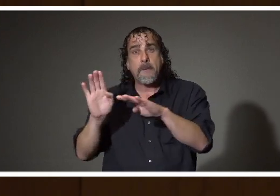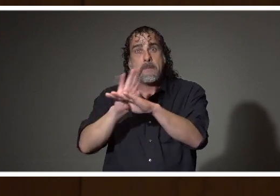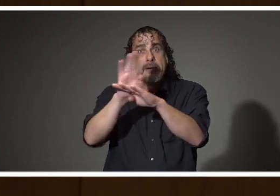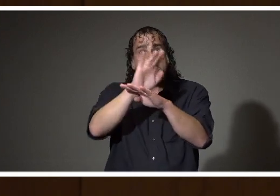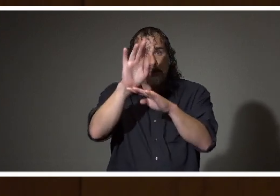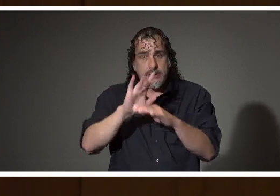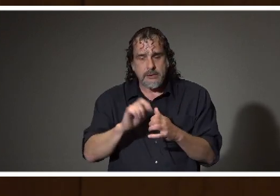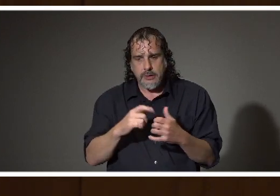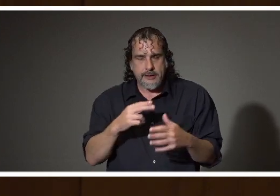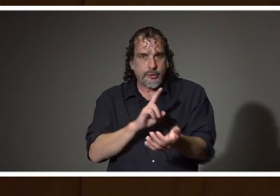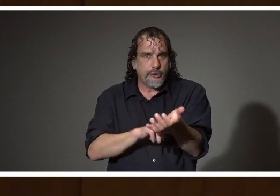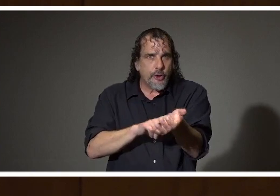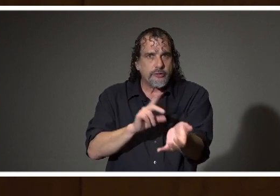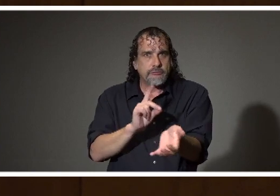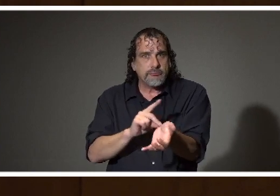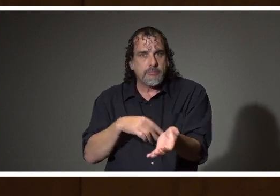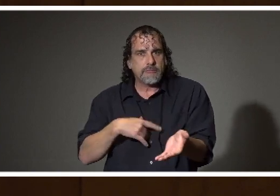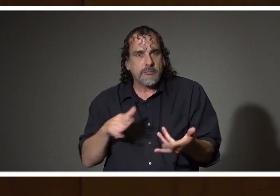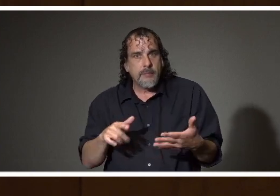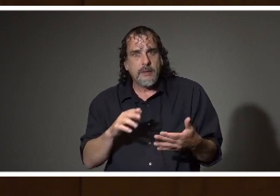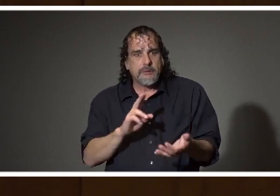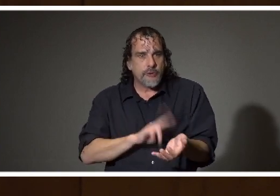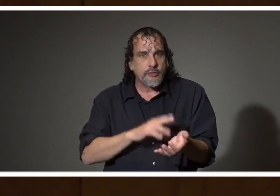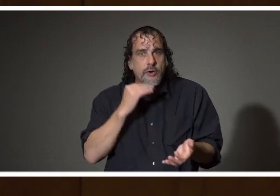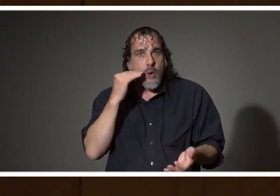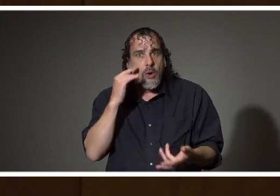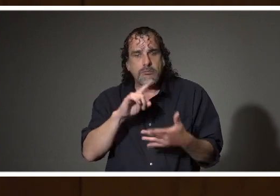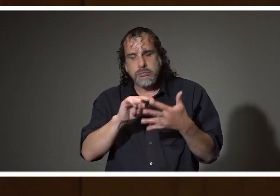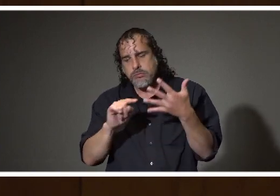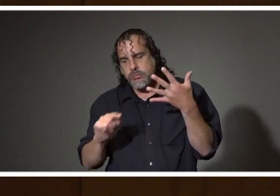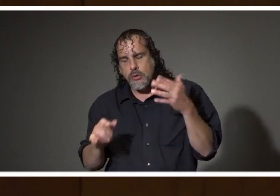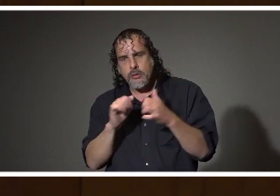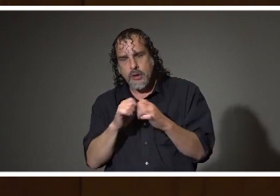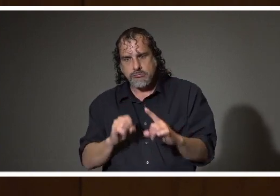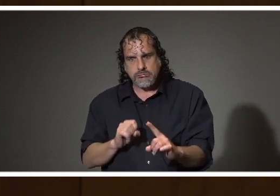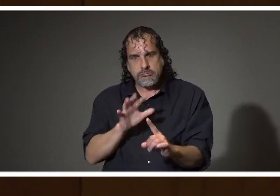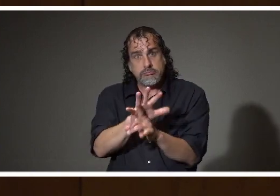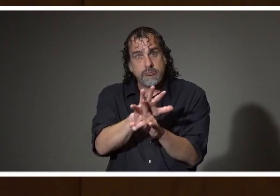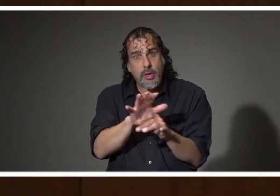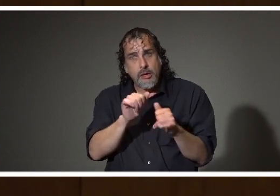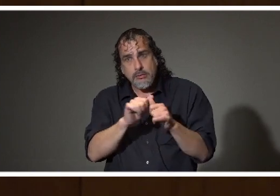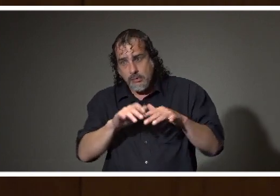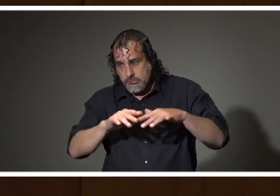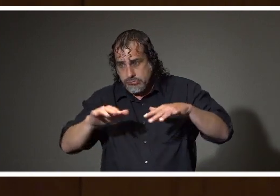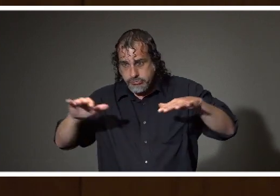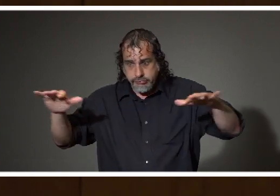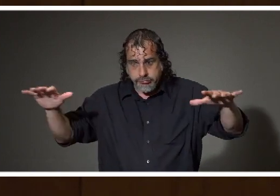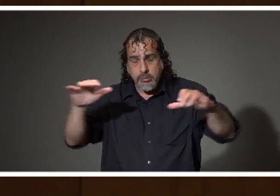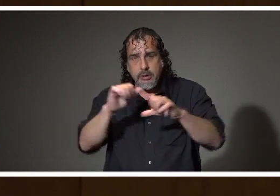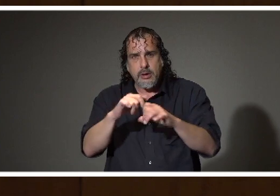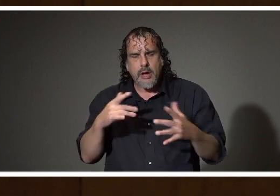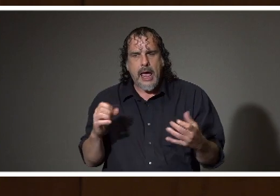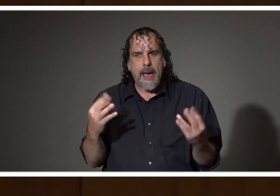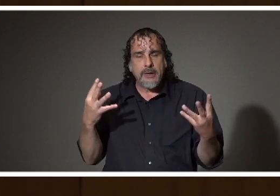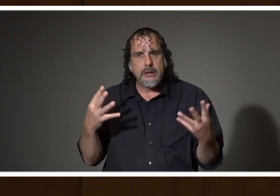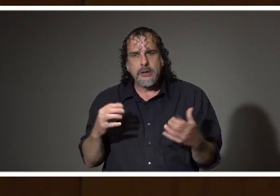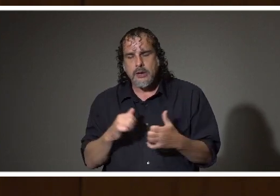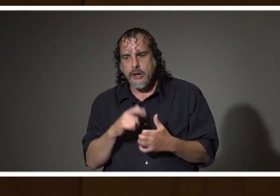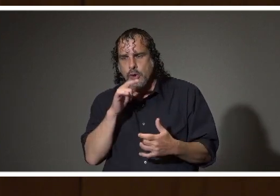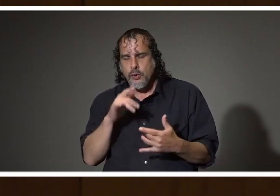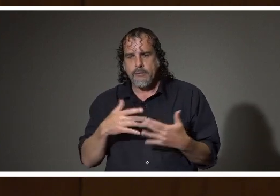in healthcare systems or somebody who might be exposed, so that we know not only what the likelihood of infection was, but also too who might be